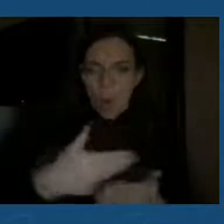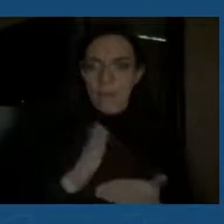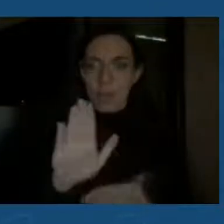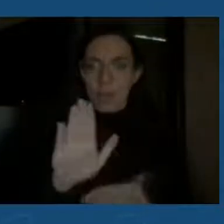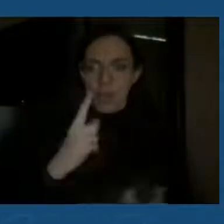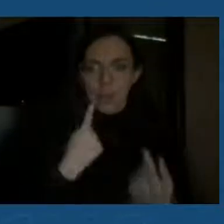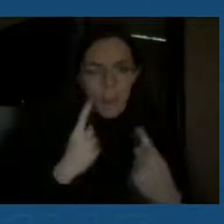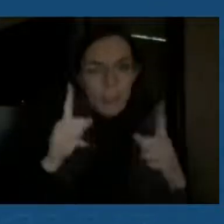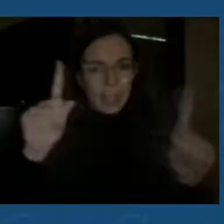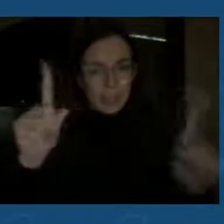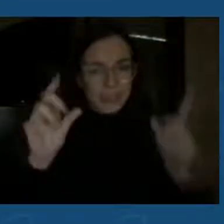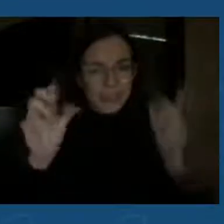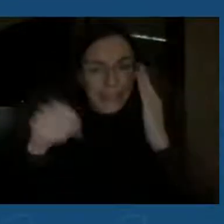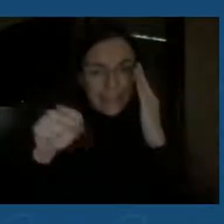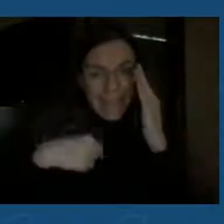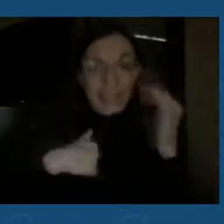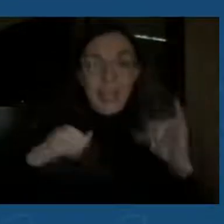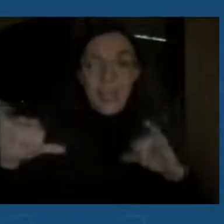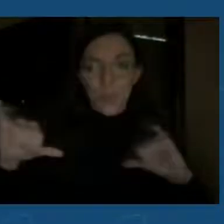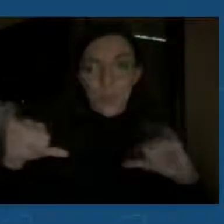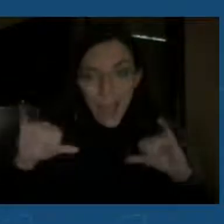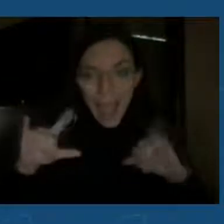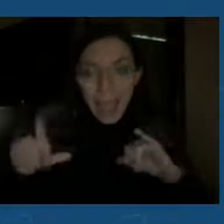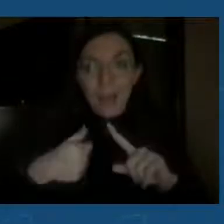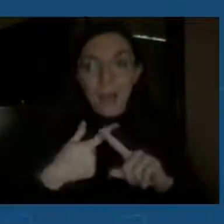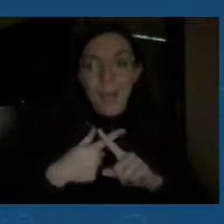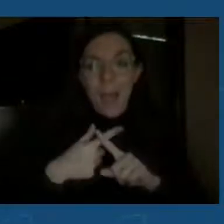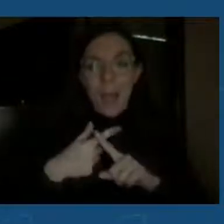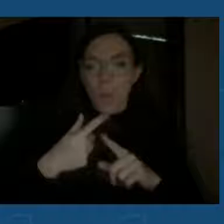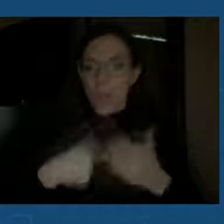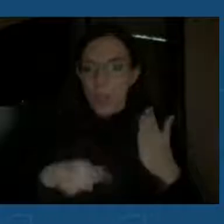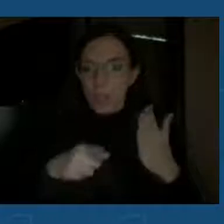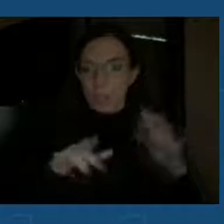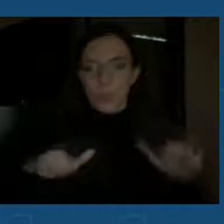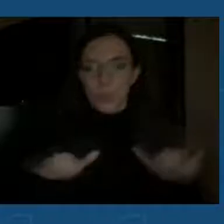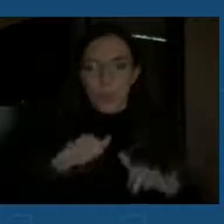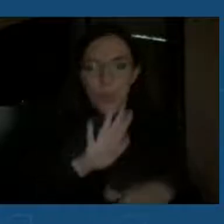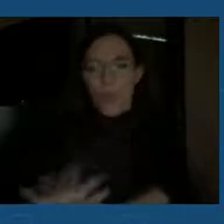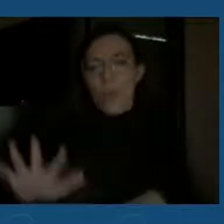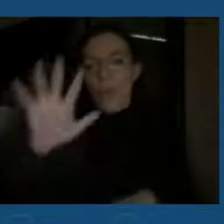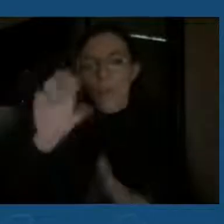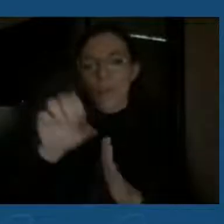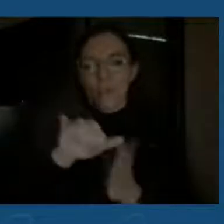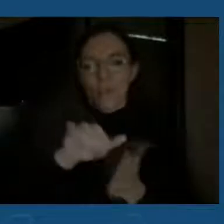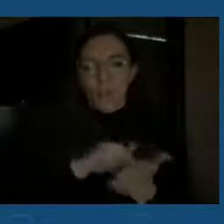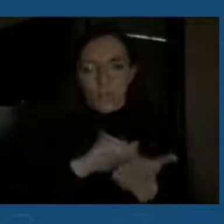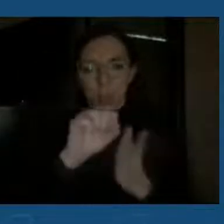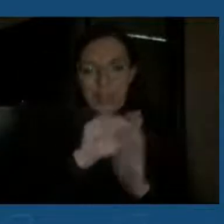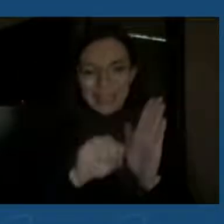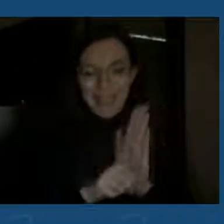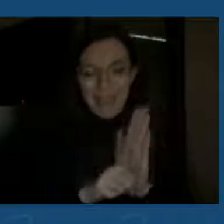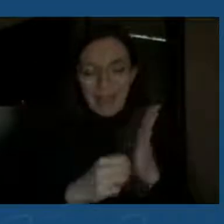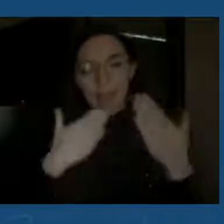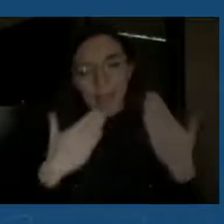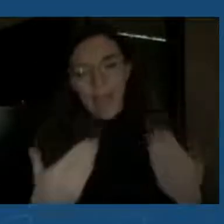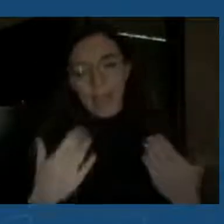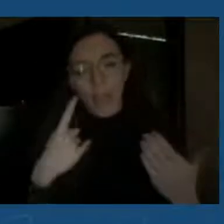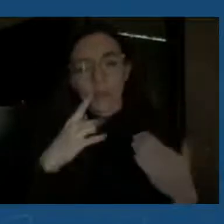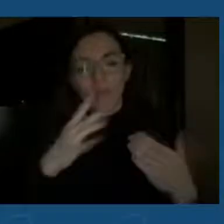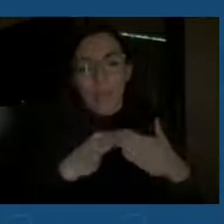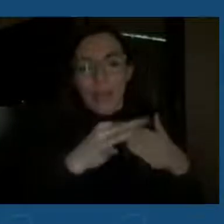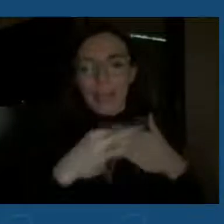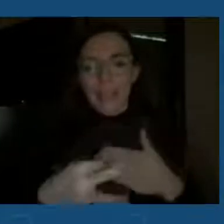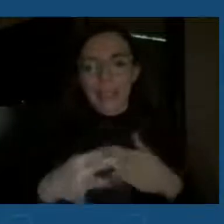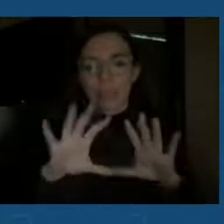yes, I do brag about what you do all over the state. And thank you. Thank you for leading this organization, but also to all